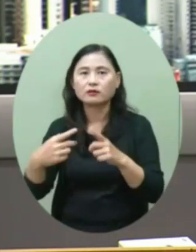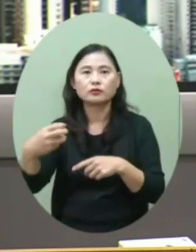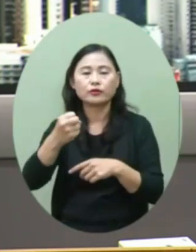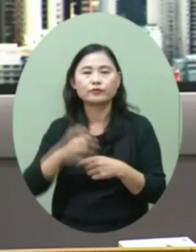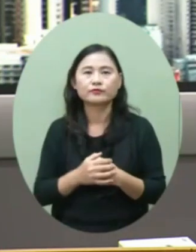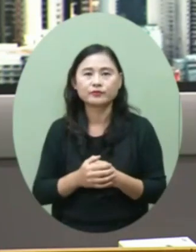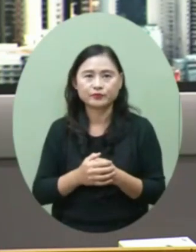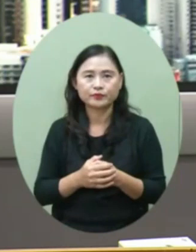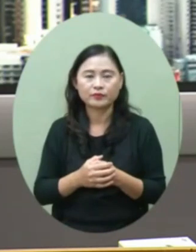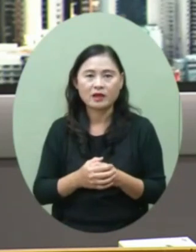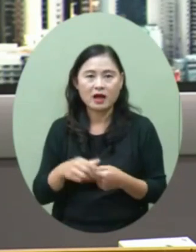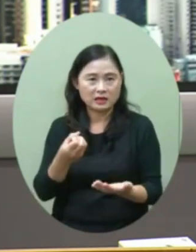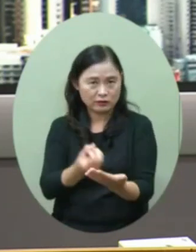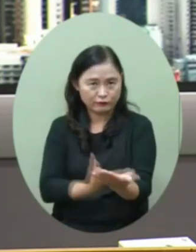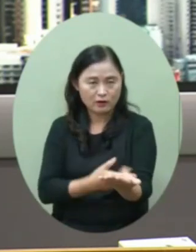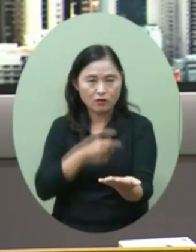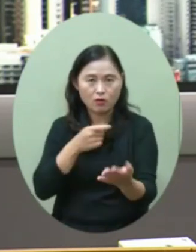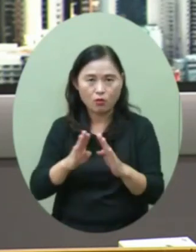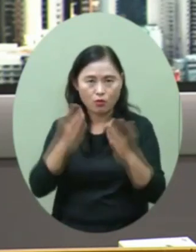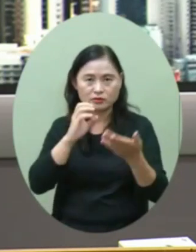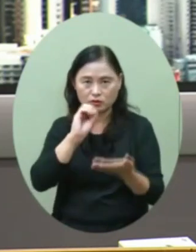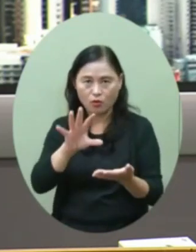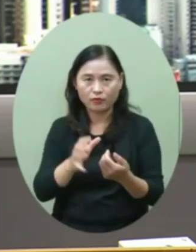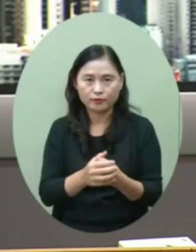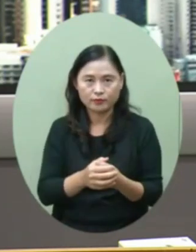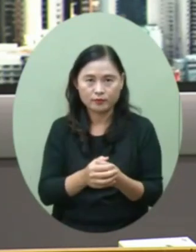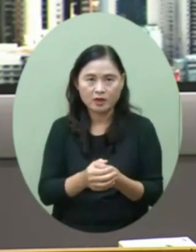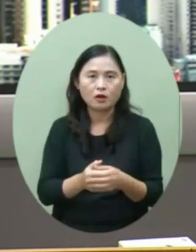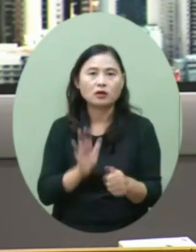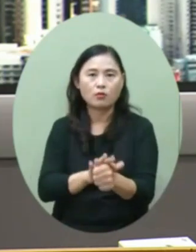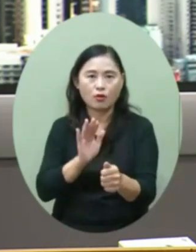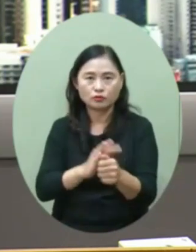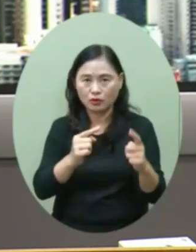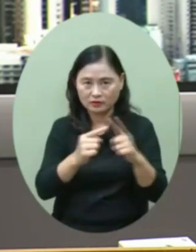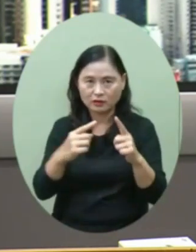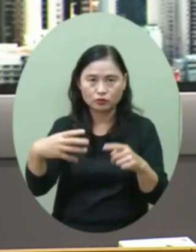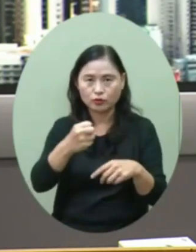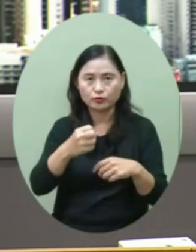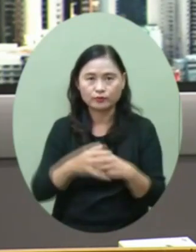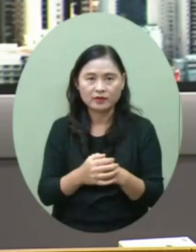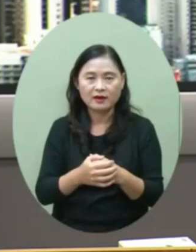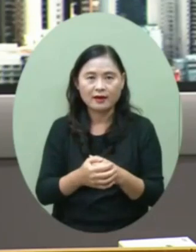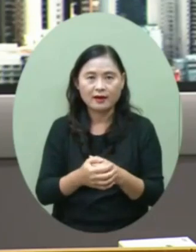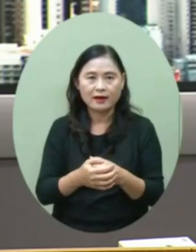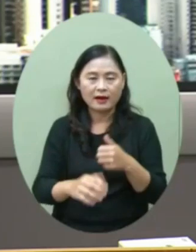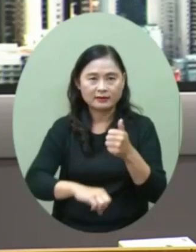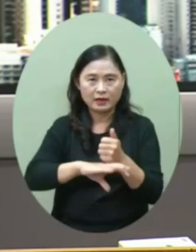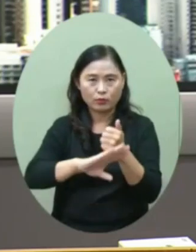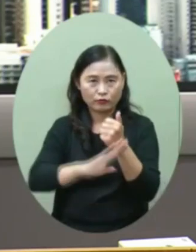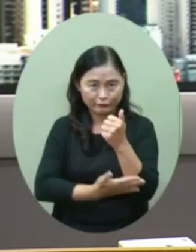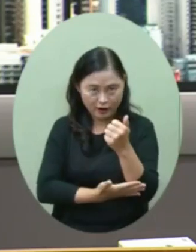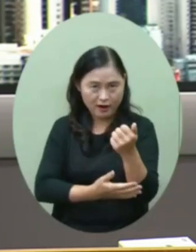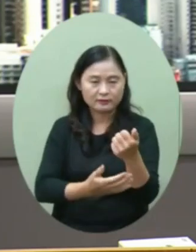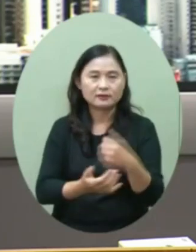very beginning that we will safeguard human rights as provided for under the Basic Law and the two